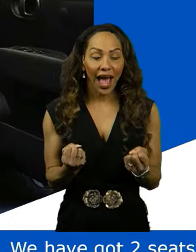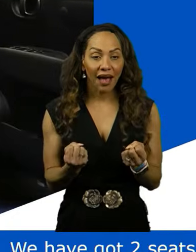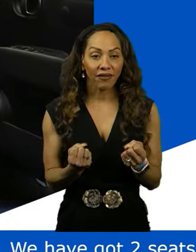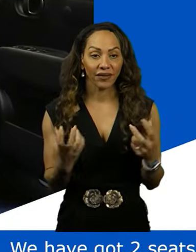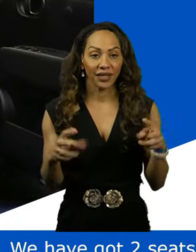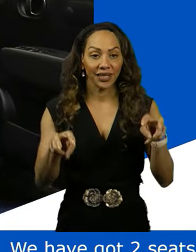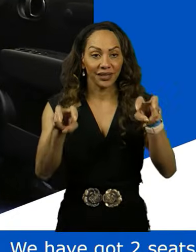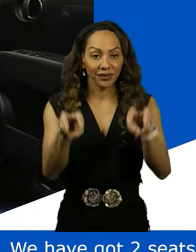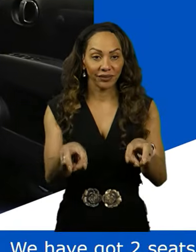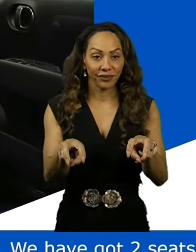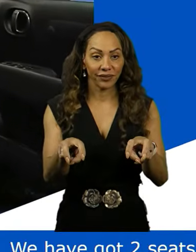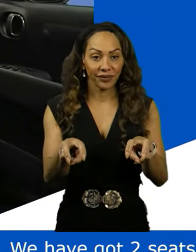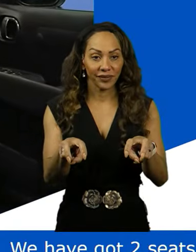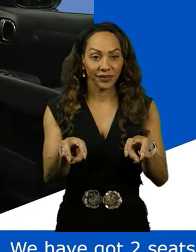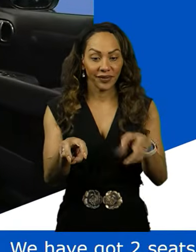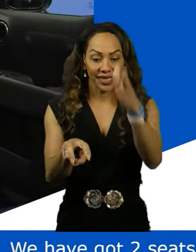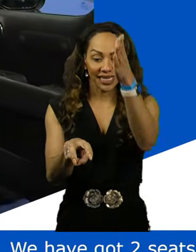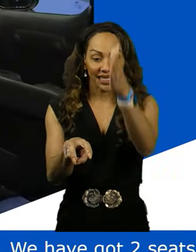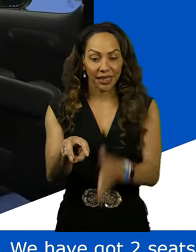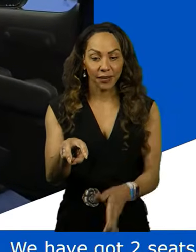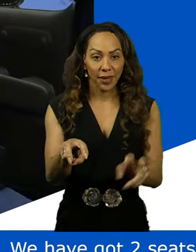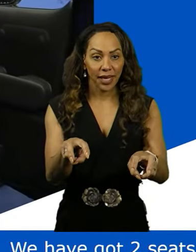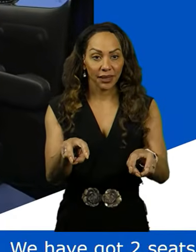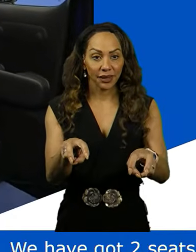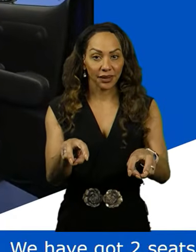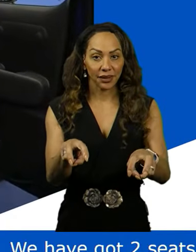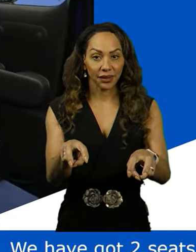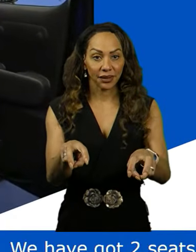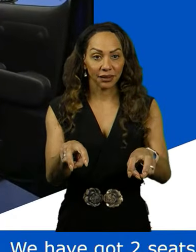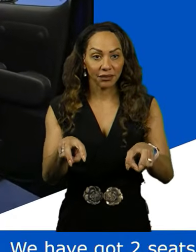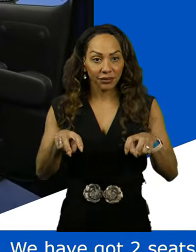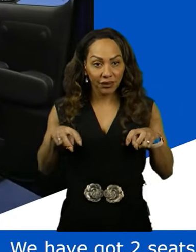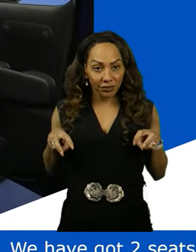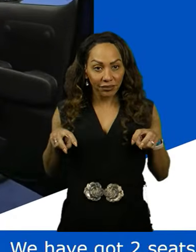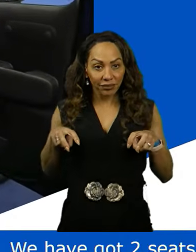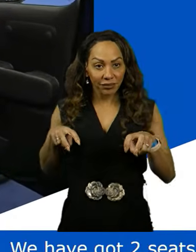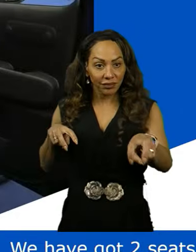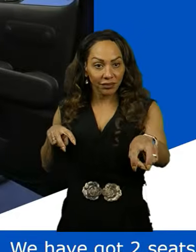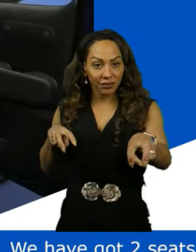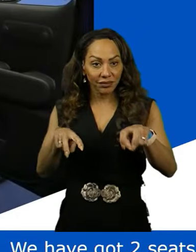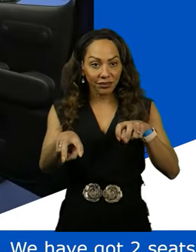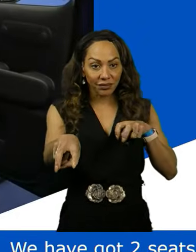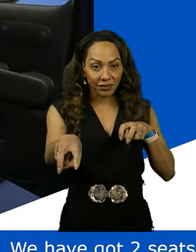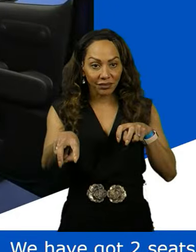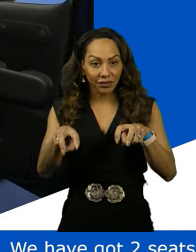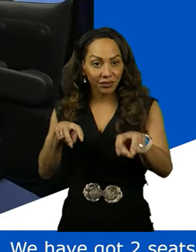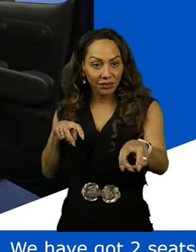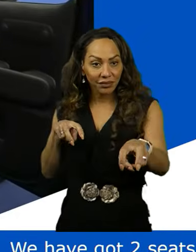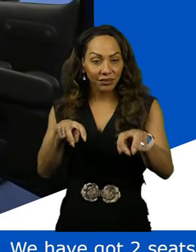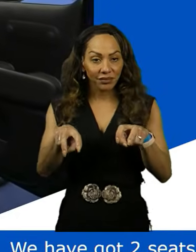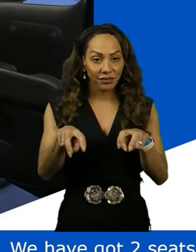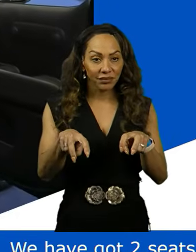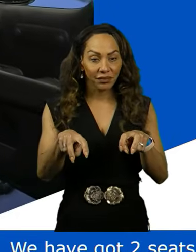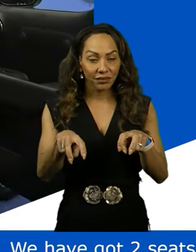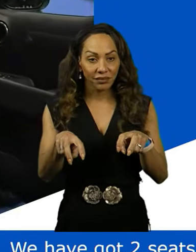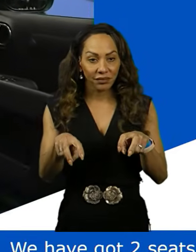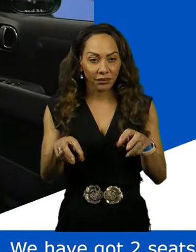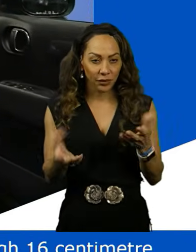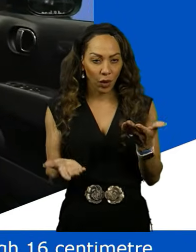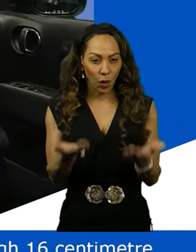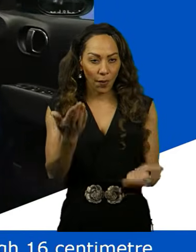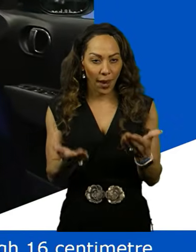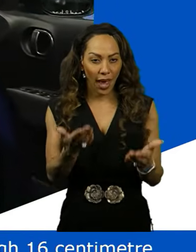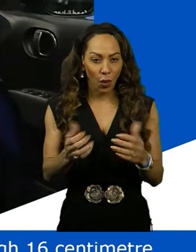rear seats as standard. And these slide through a huge 16 centimetre range. So you can balance boot space with passenger